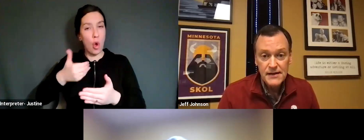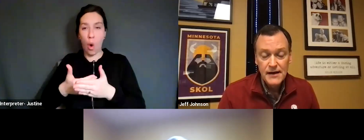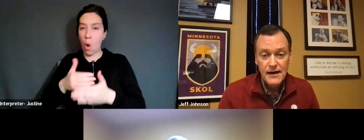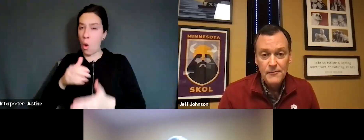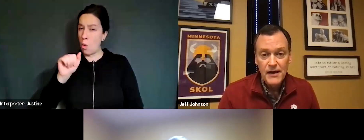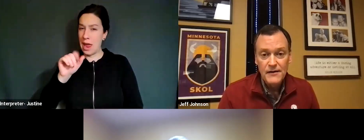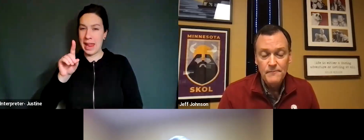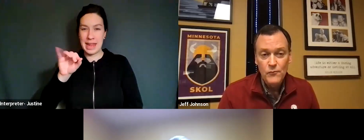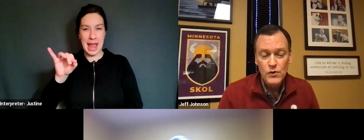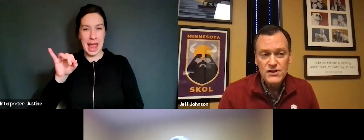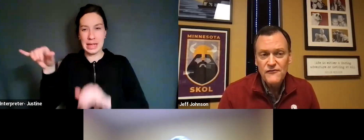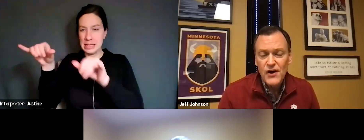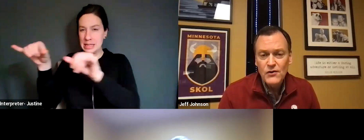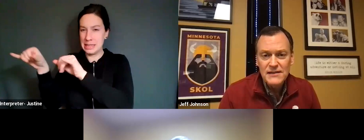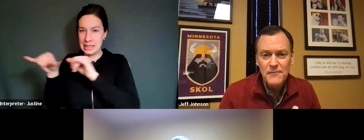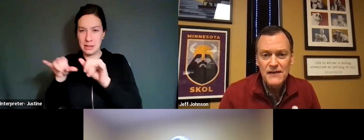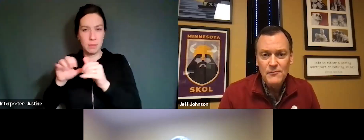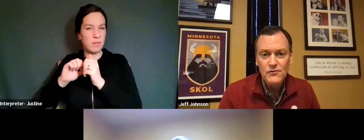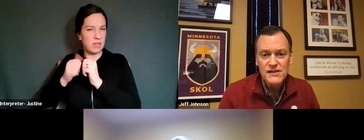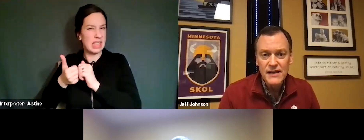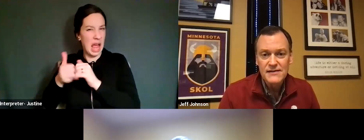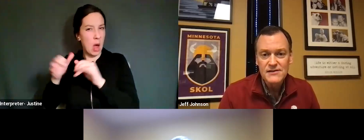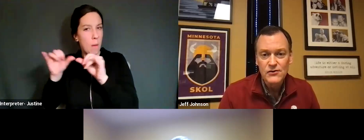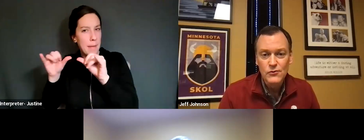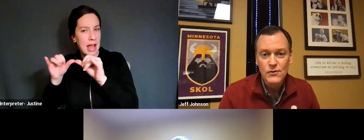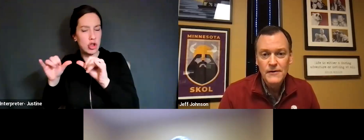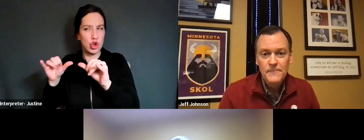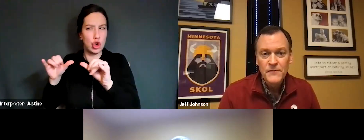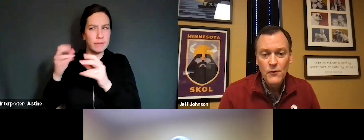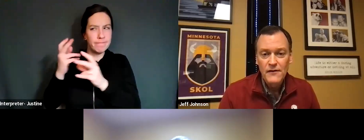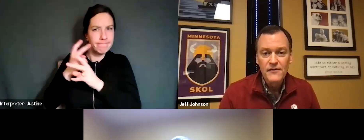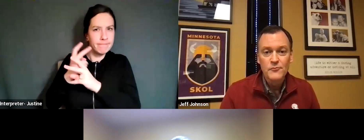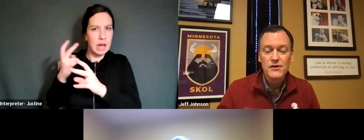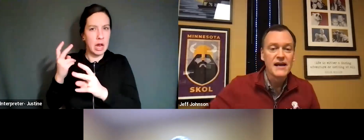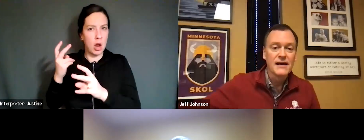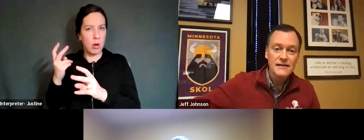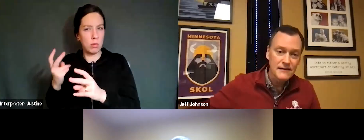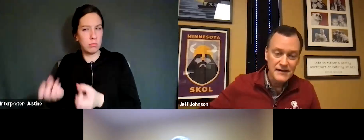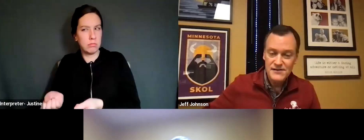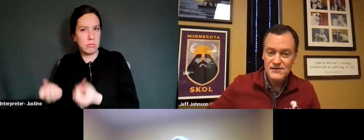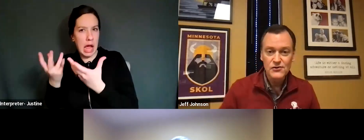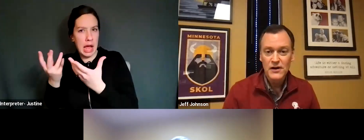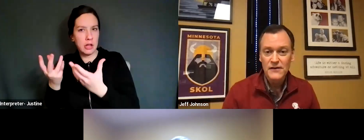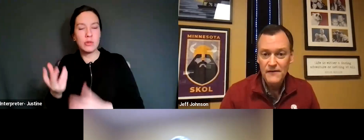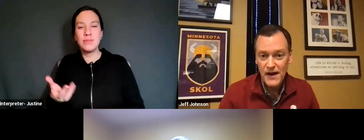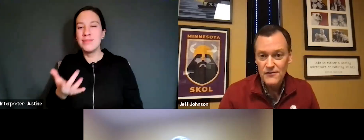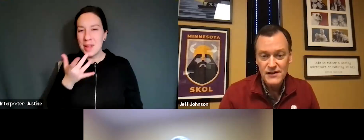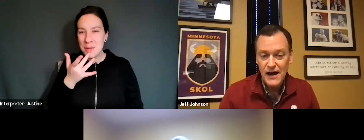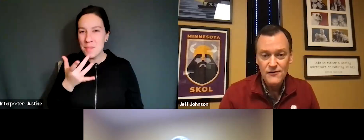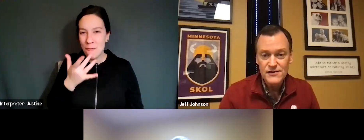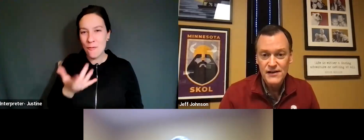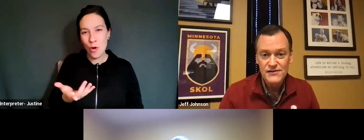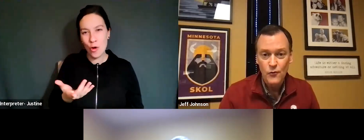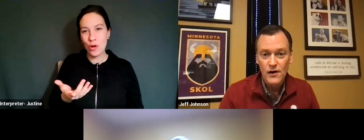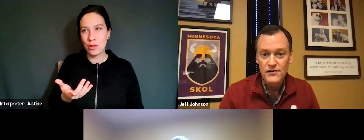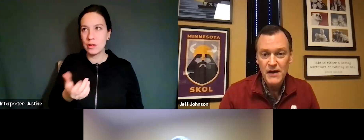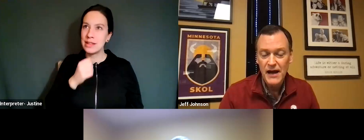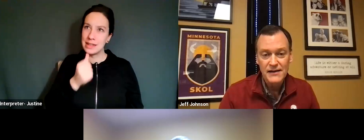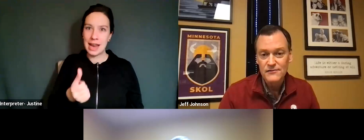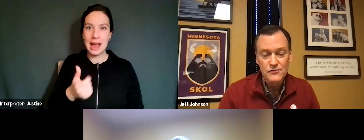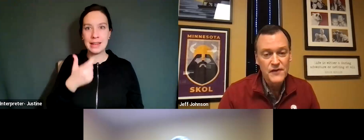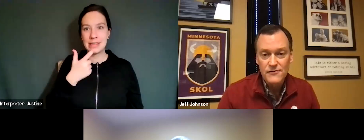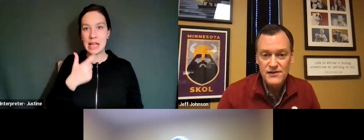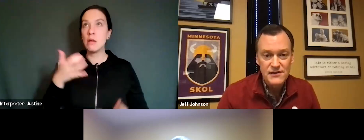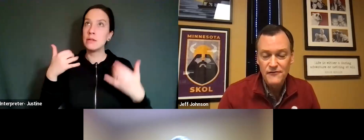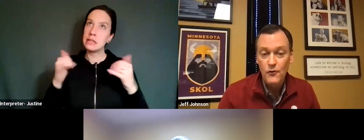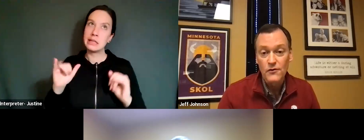measurement. And we just felt it made the most sense to, rather than pretend like it's still $25,000 as it was back